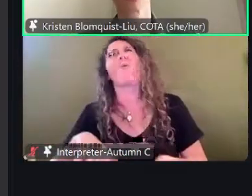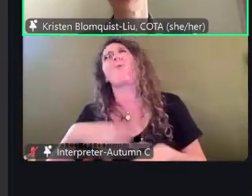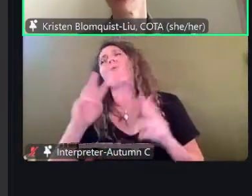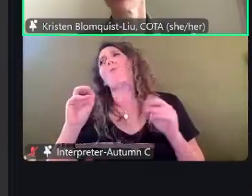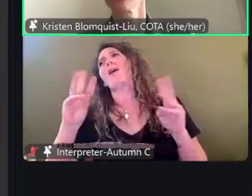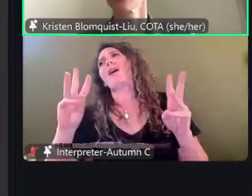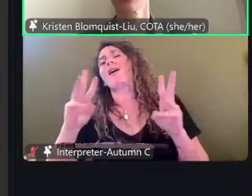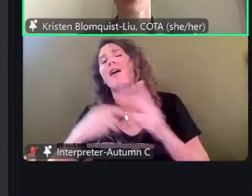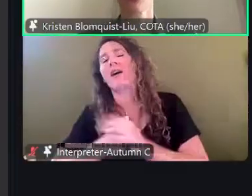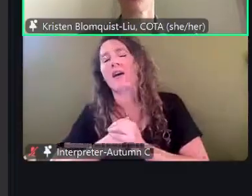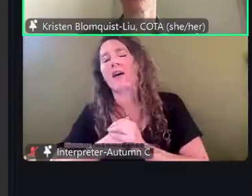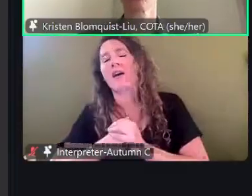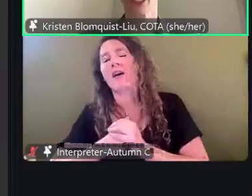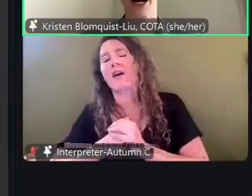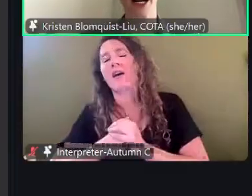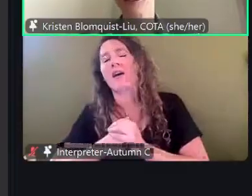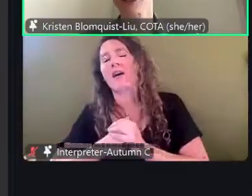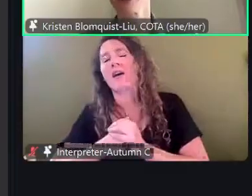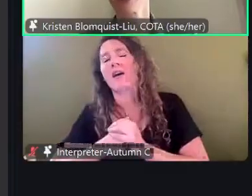regarding even the smells.